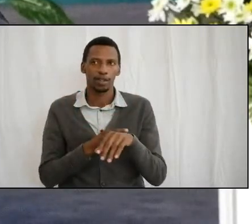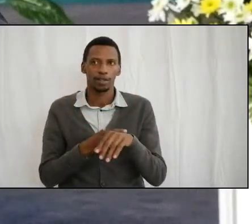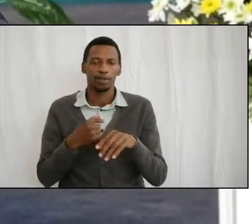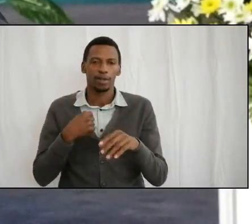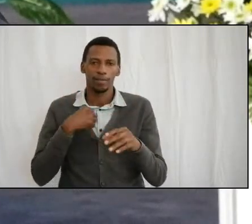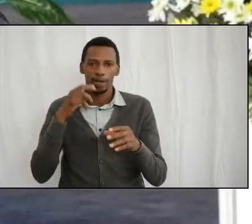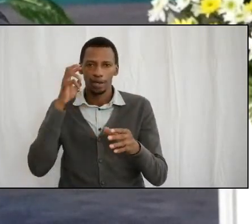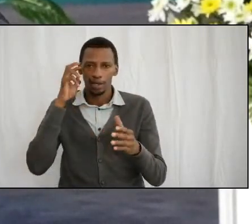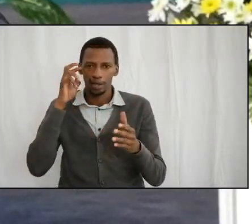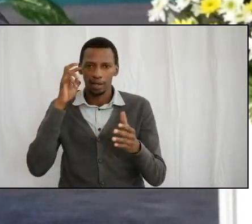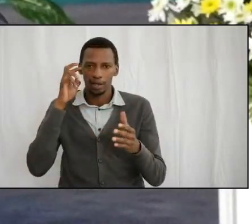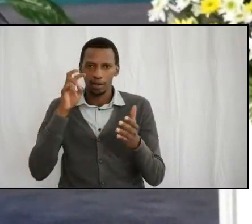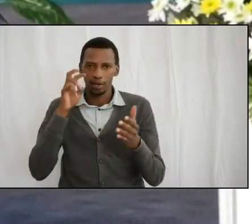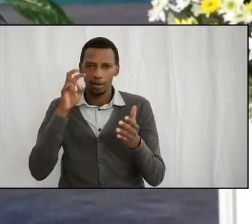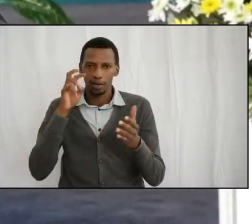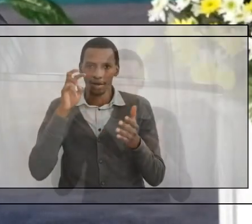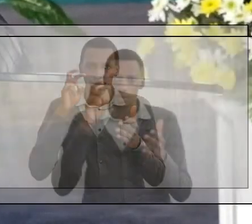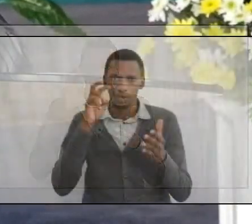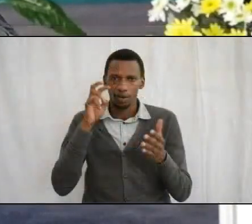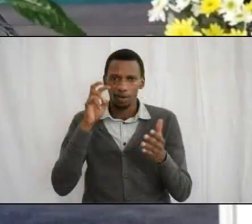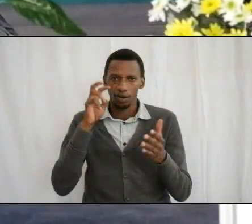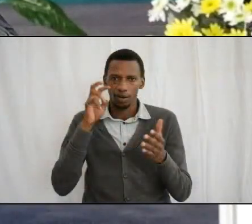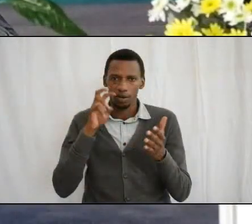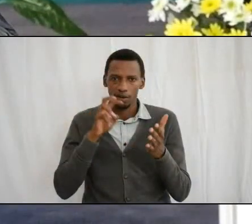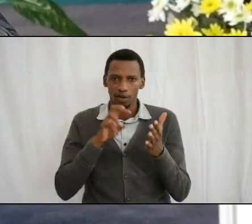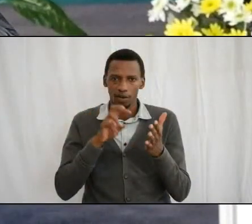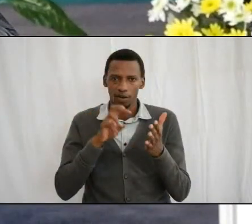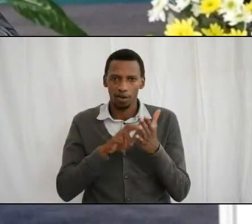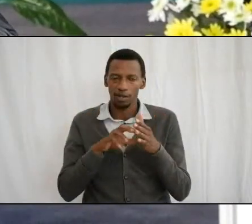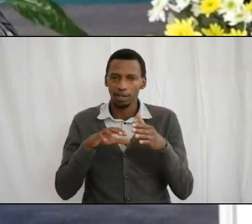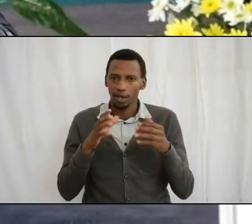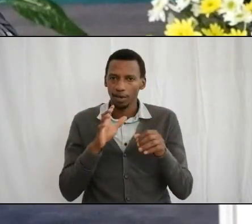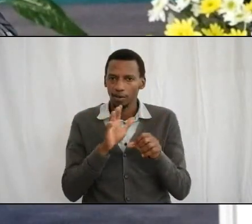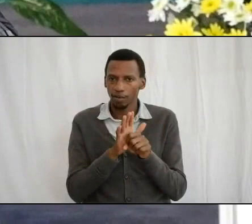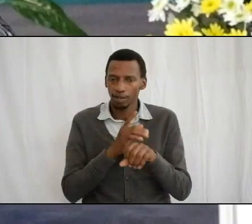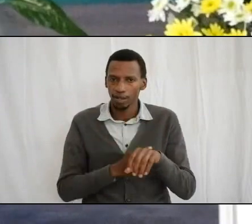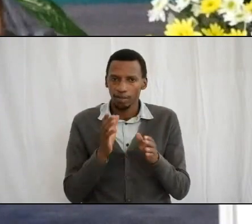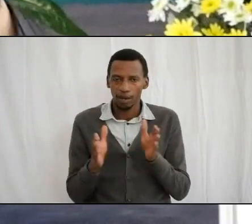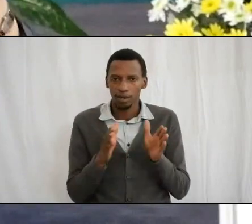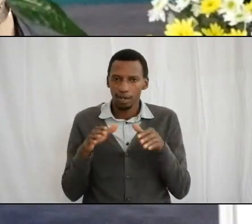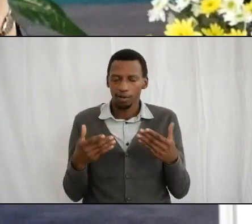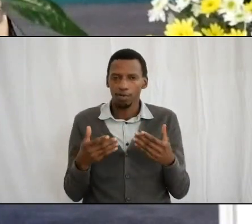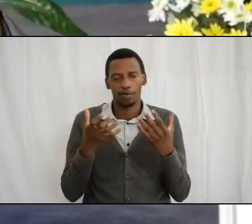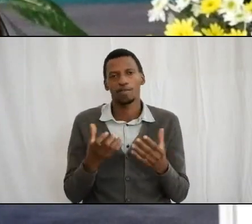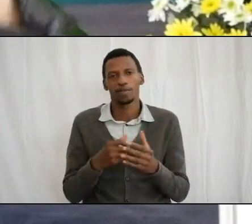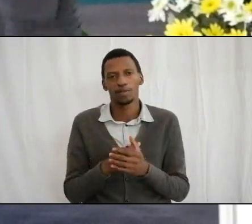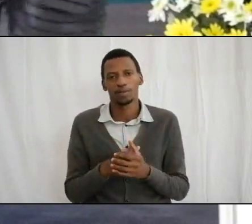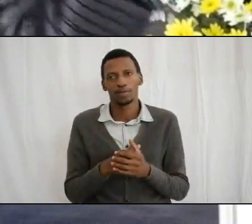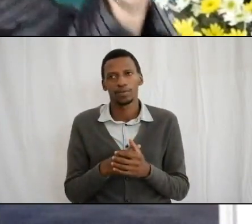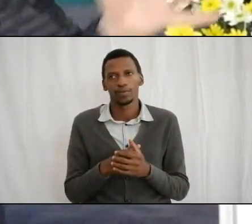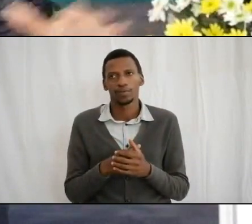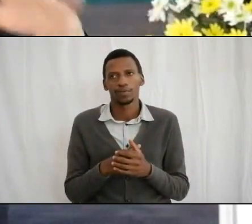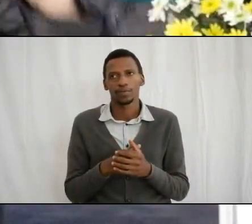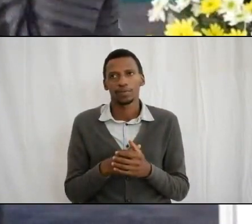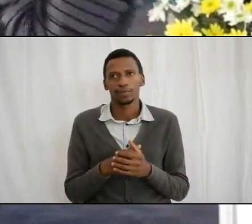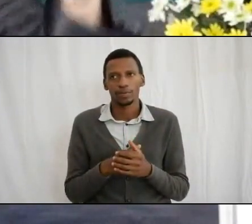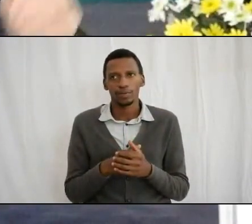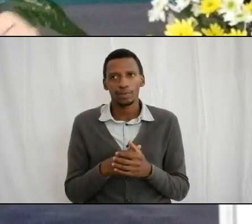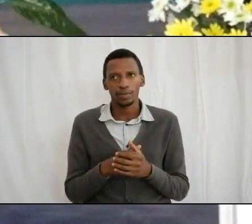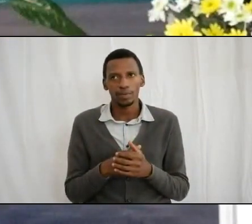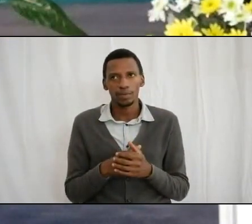much time, how much planning has really gone into this, how much